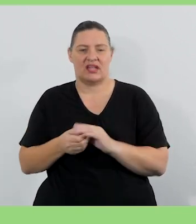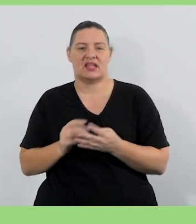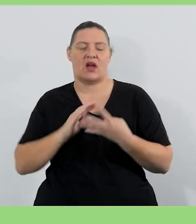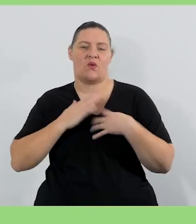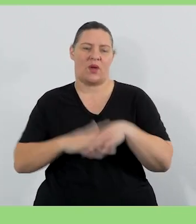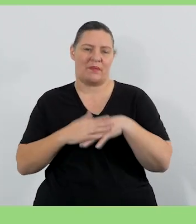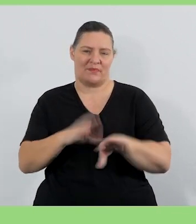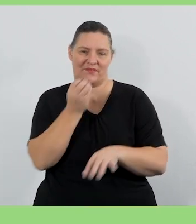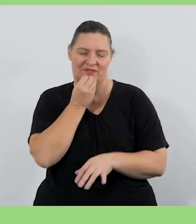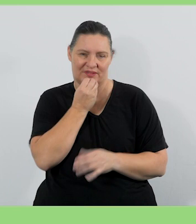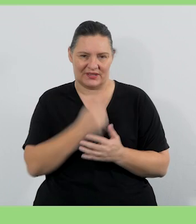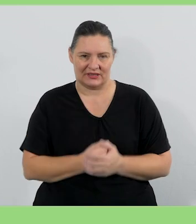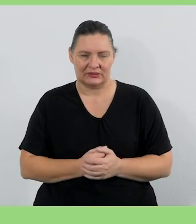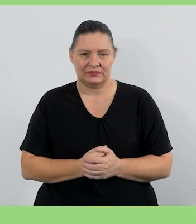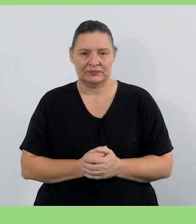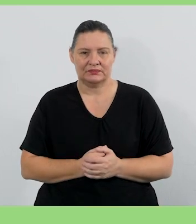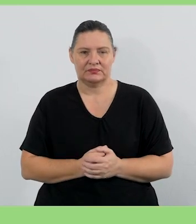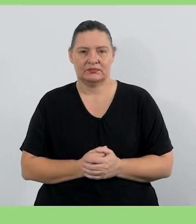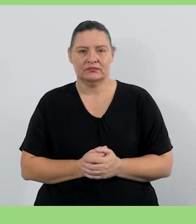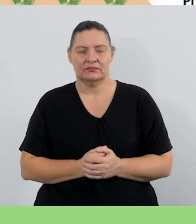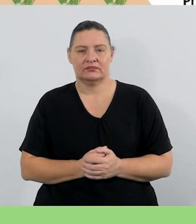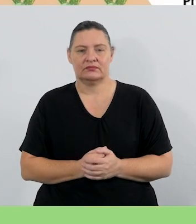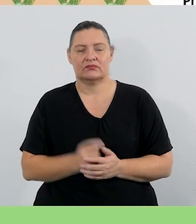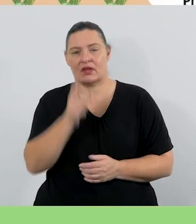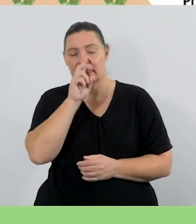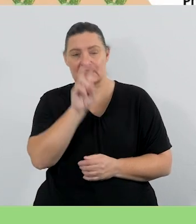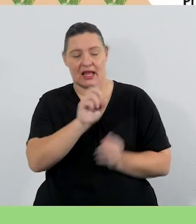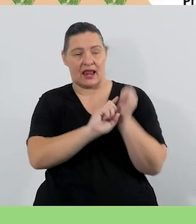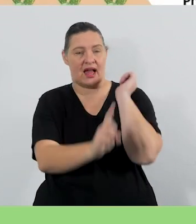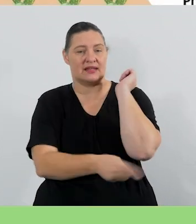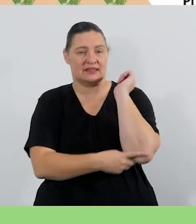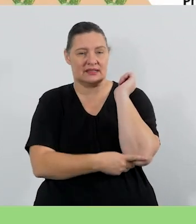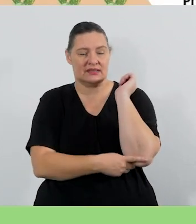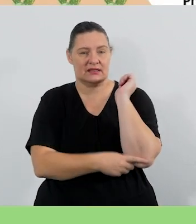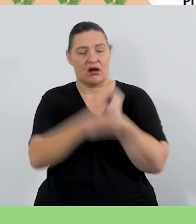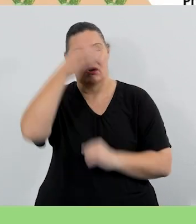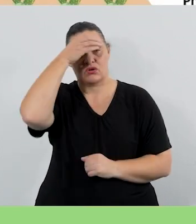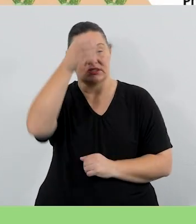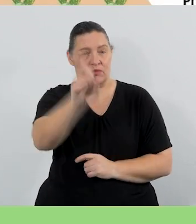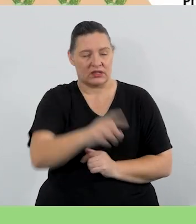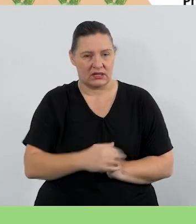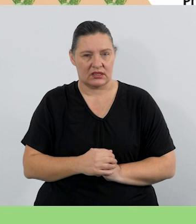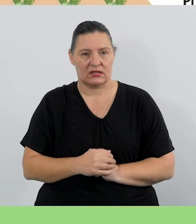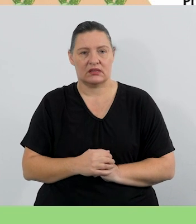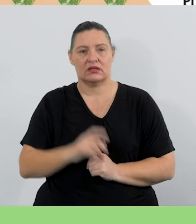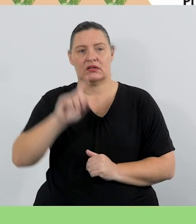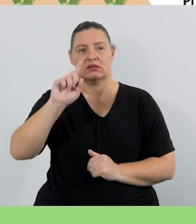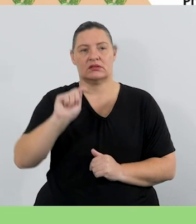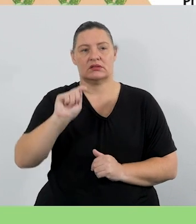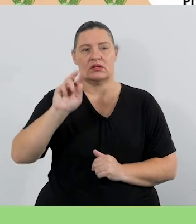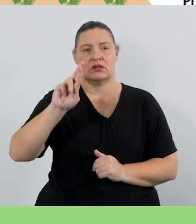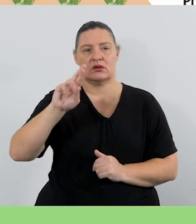food webs. So we are going to look at our last concept, which is the